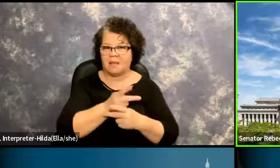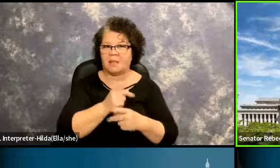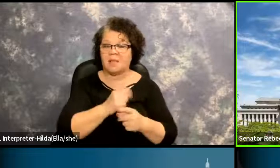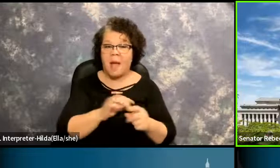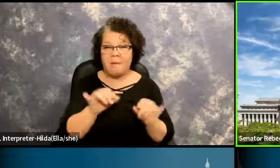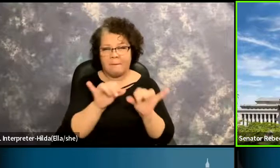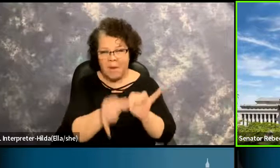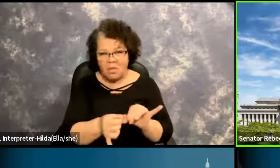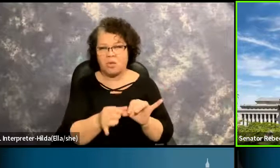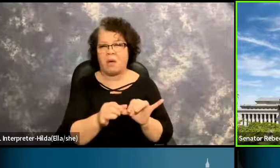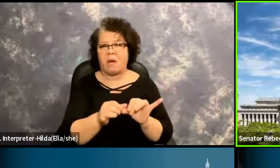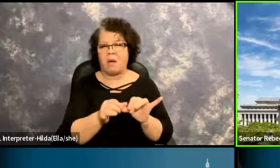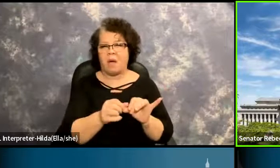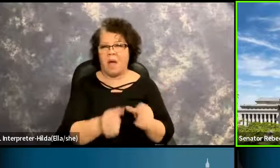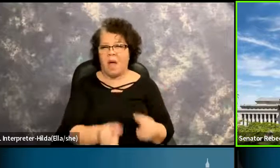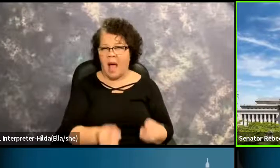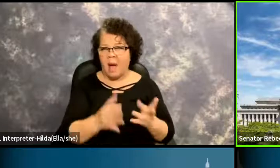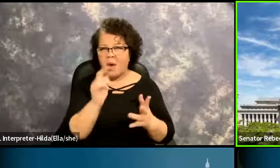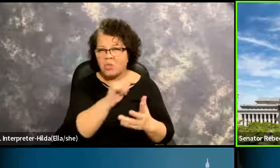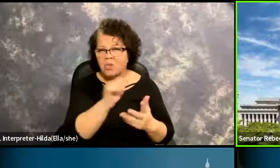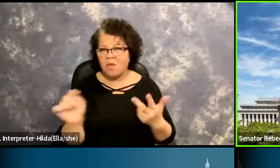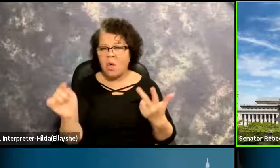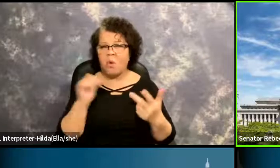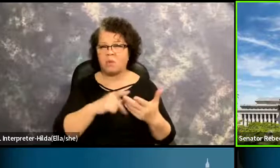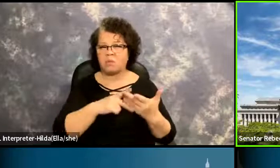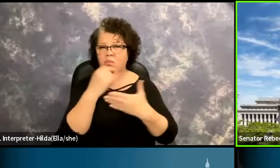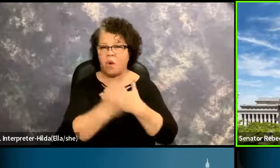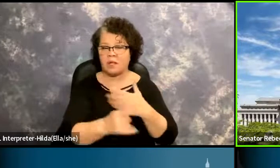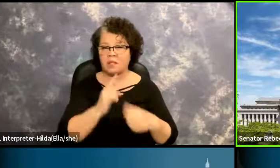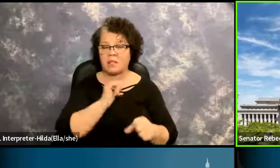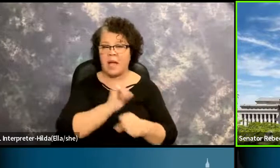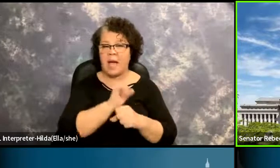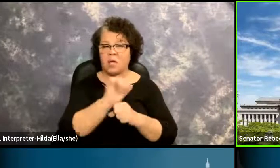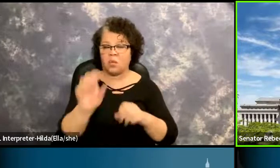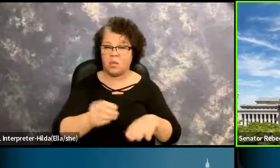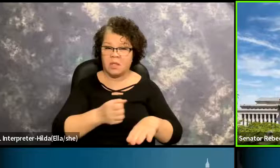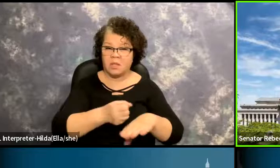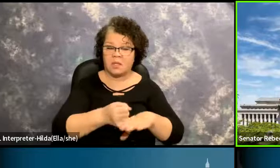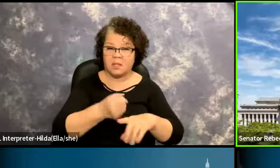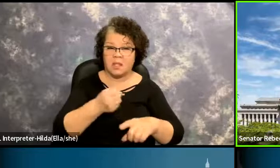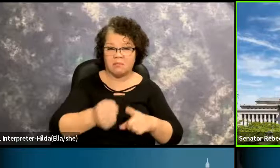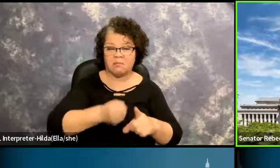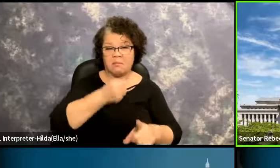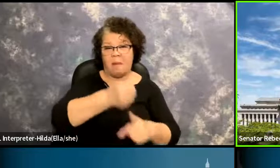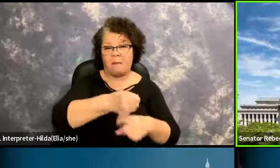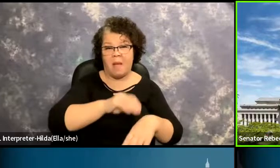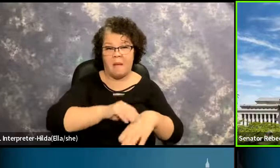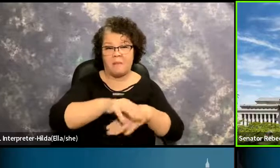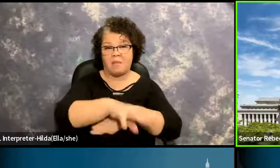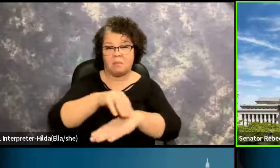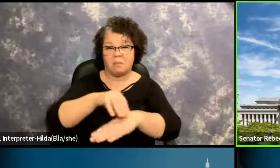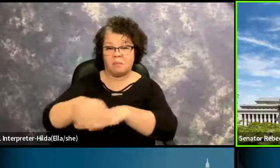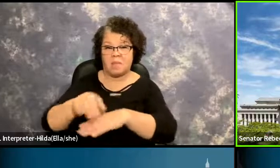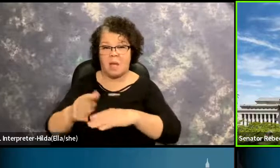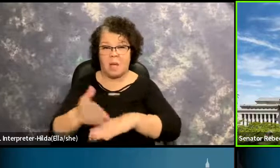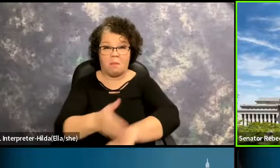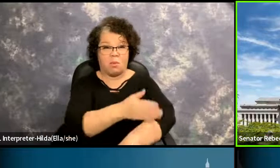how much is are these projects actually improving the overall system. And we